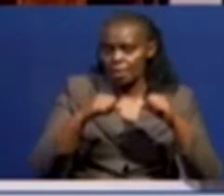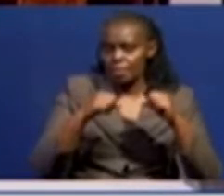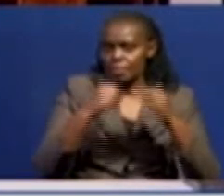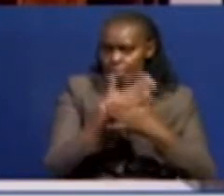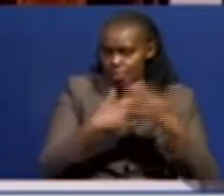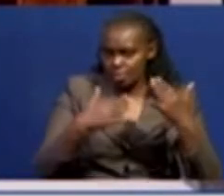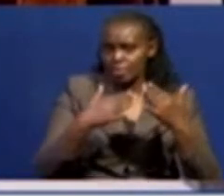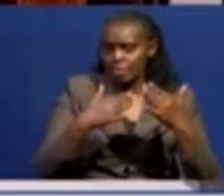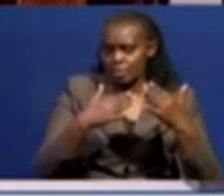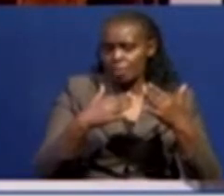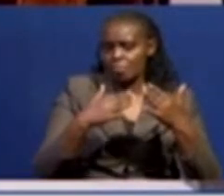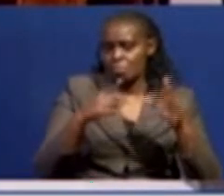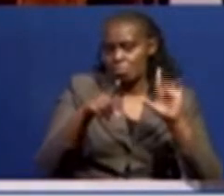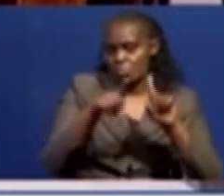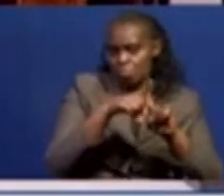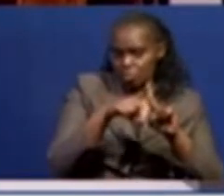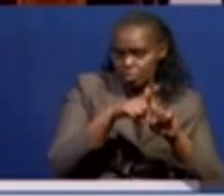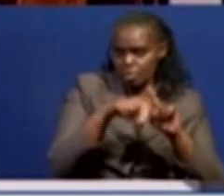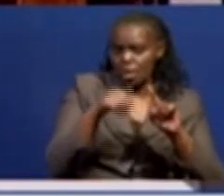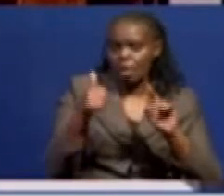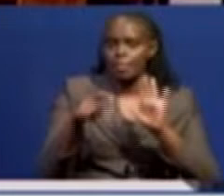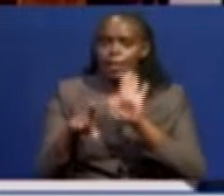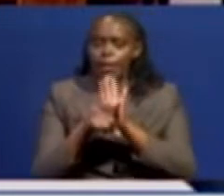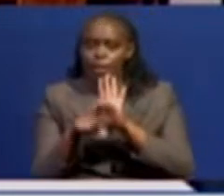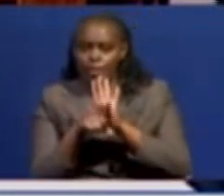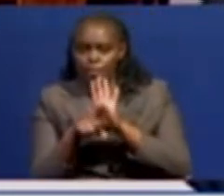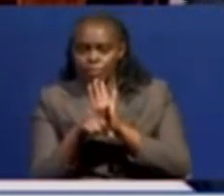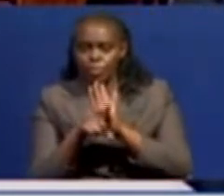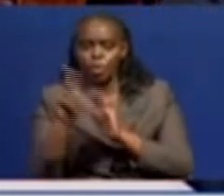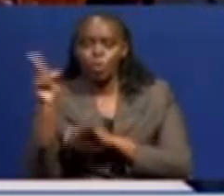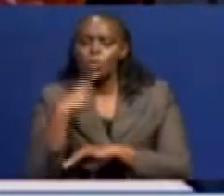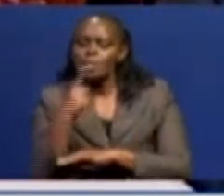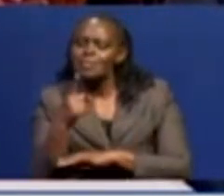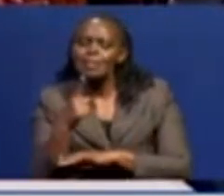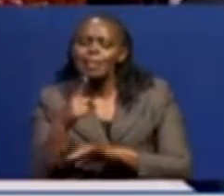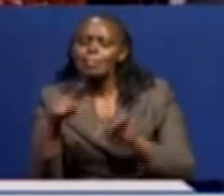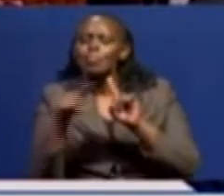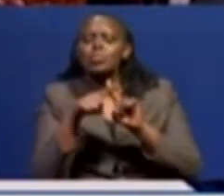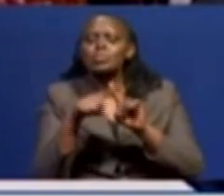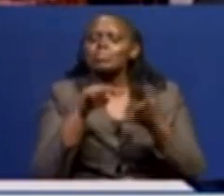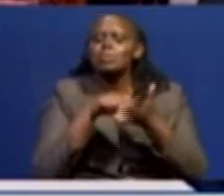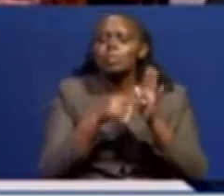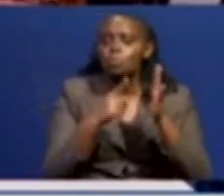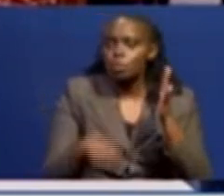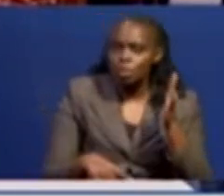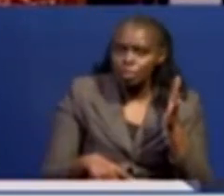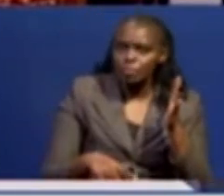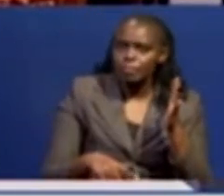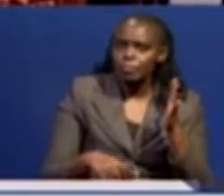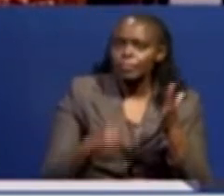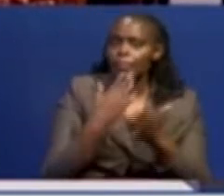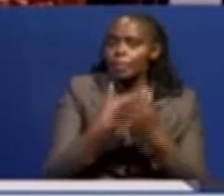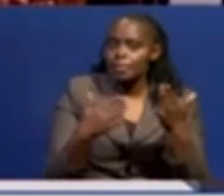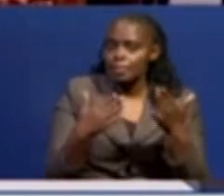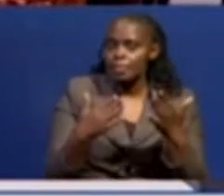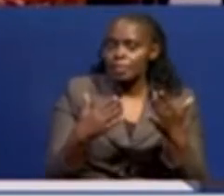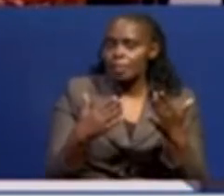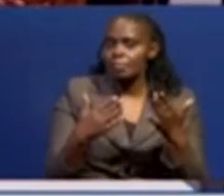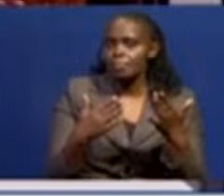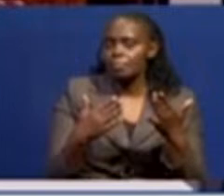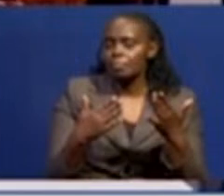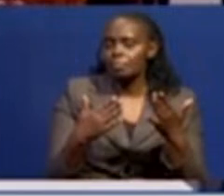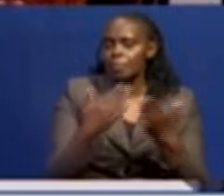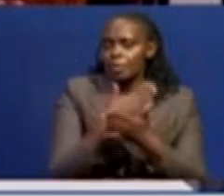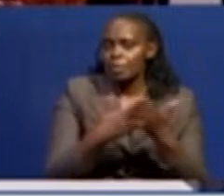some verdicts were positive, others were negative. When you say they were positive, what do you mean?